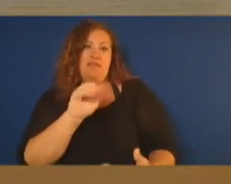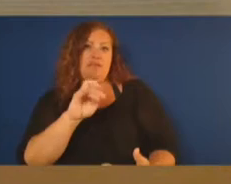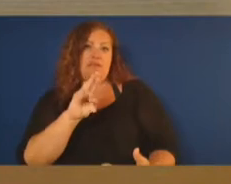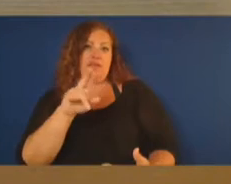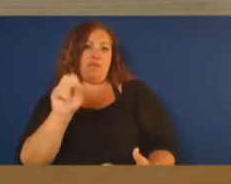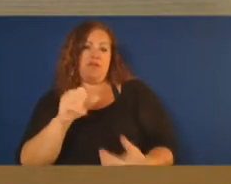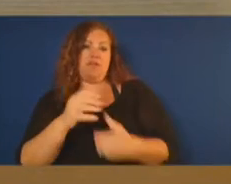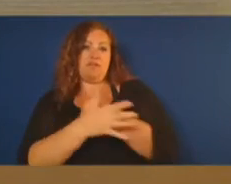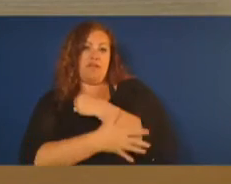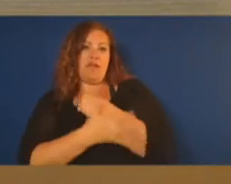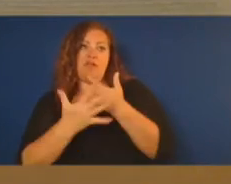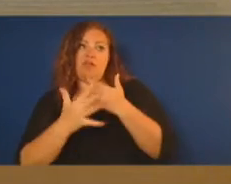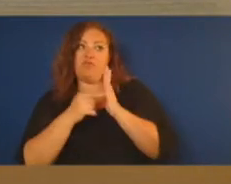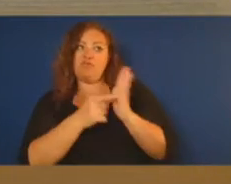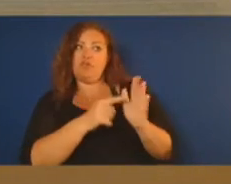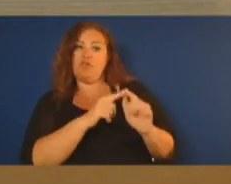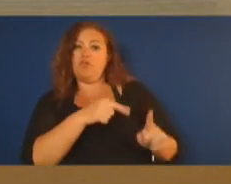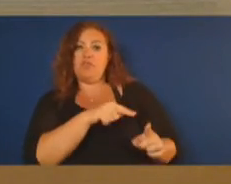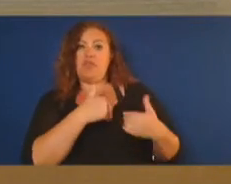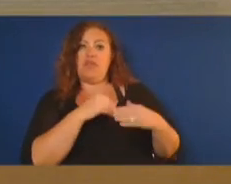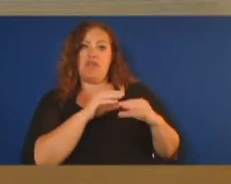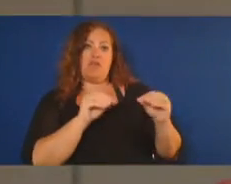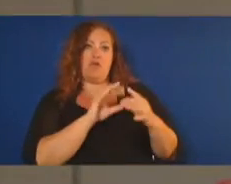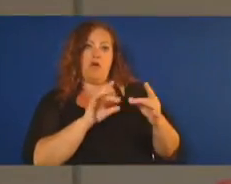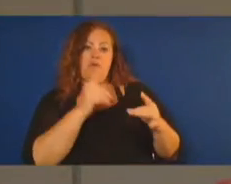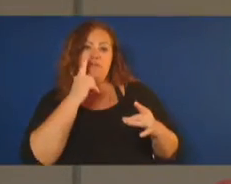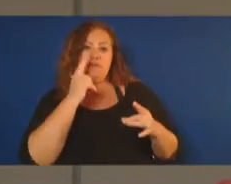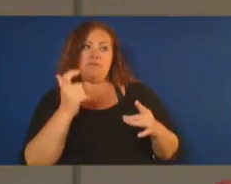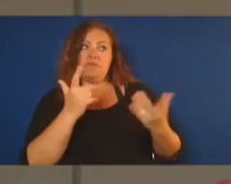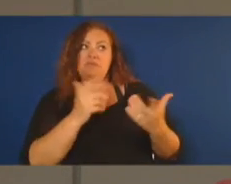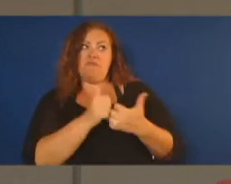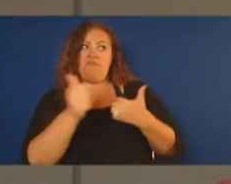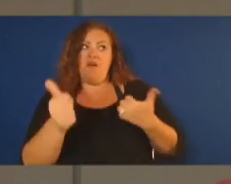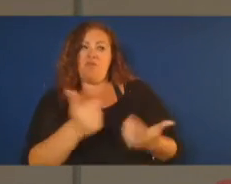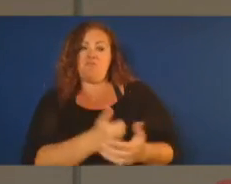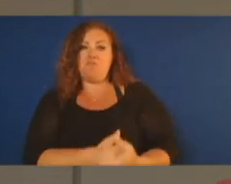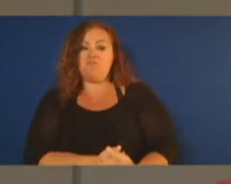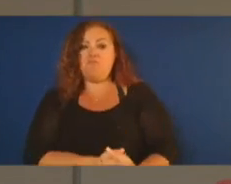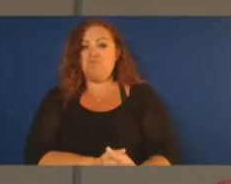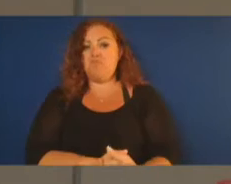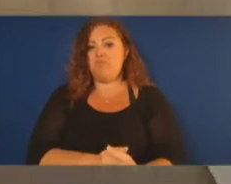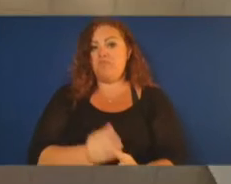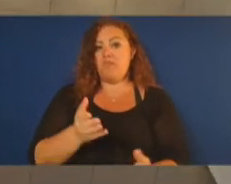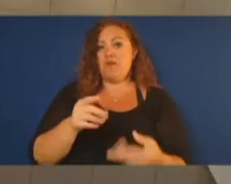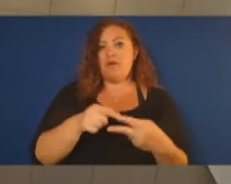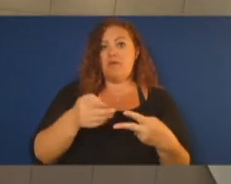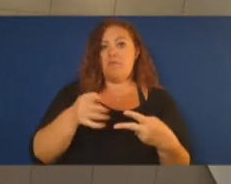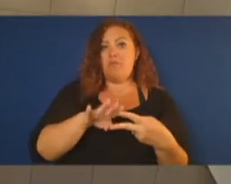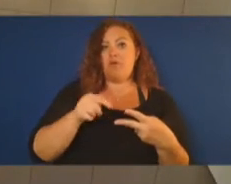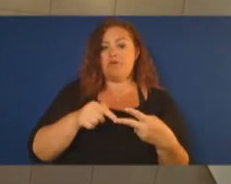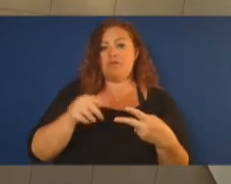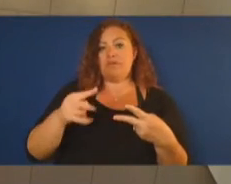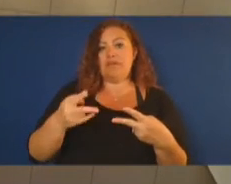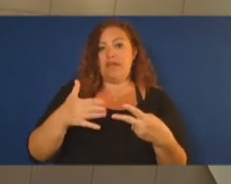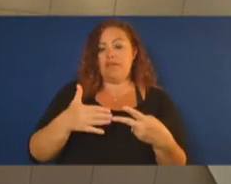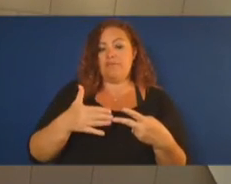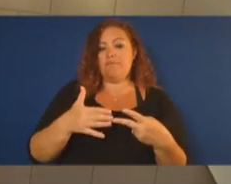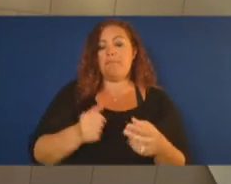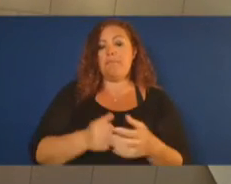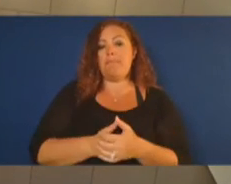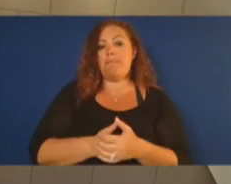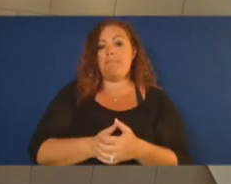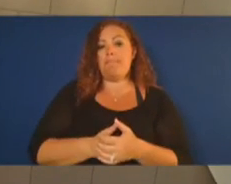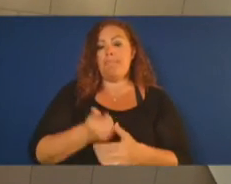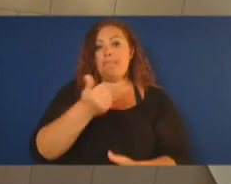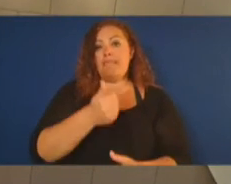we we've showed it to them they had no comments as it's so far a field motion to close then second second um any